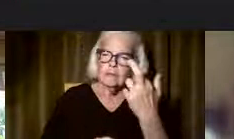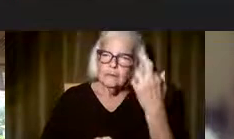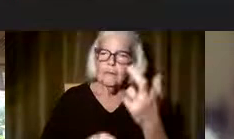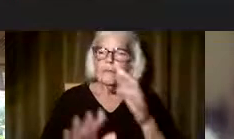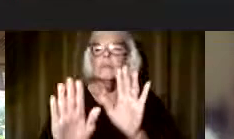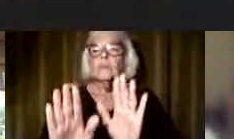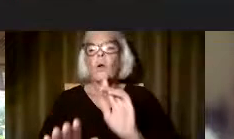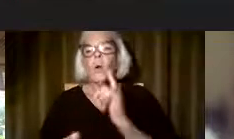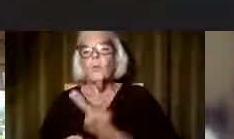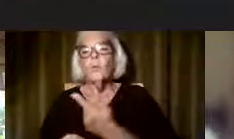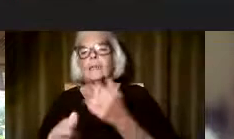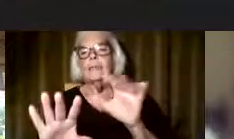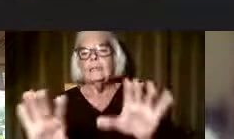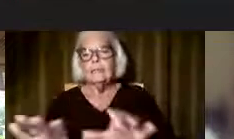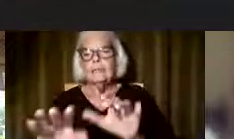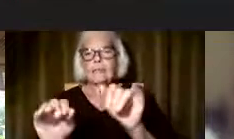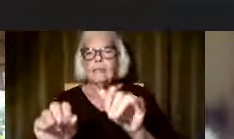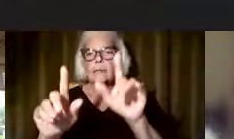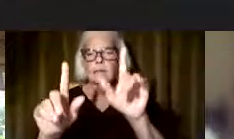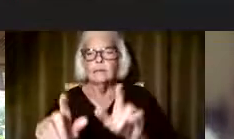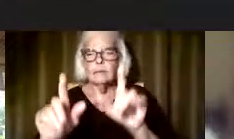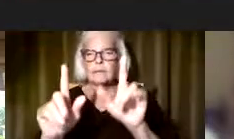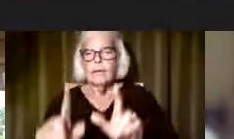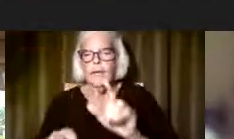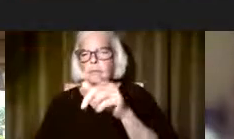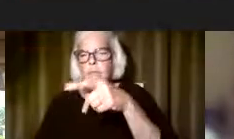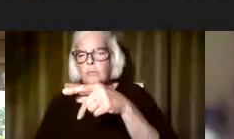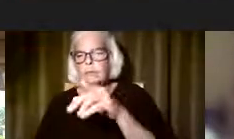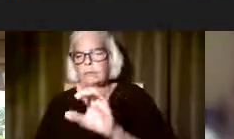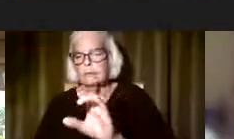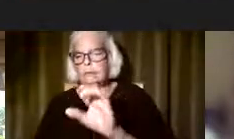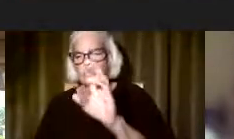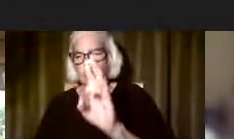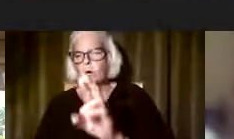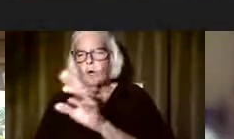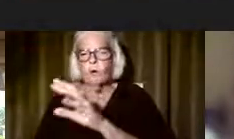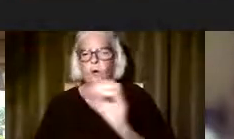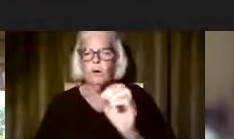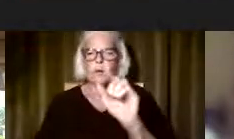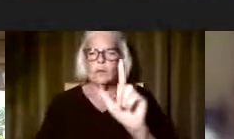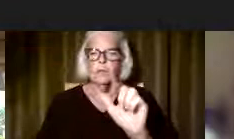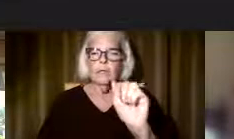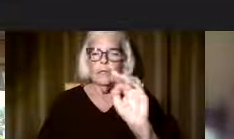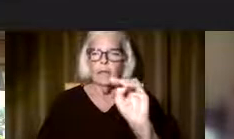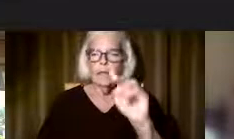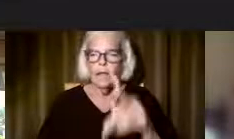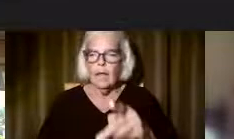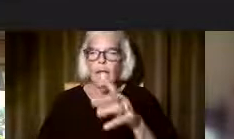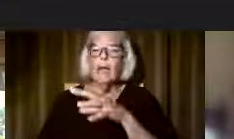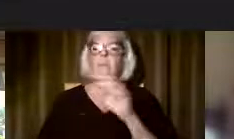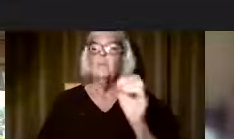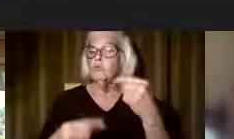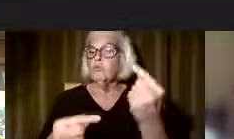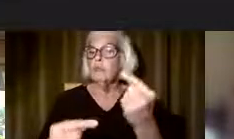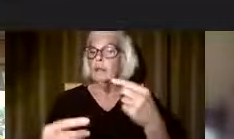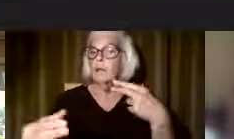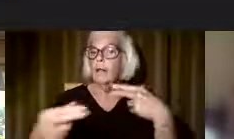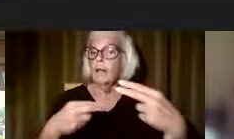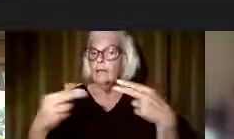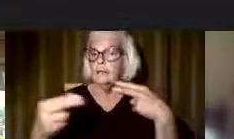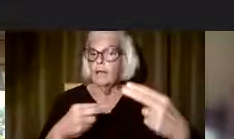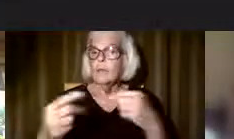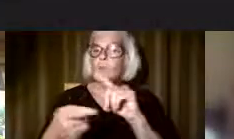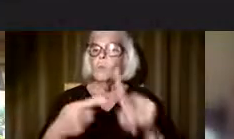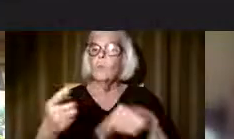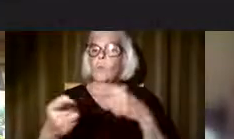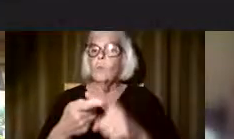closed. That was pretty successful. We had to set up some additional systems for reporting and making sure that people could report their